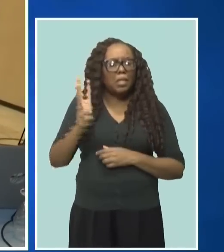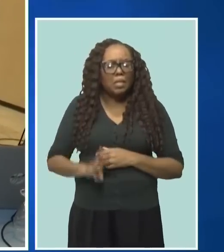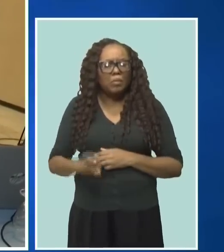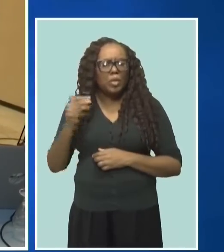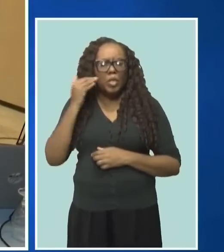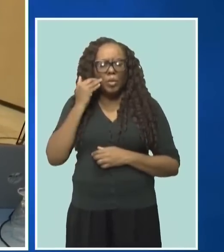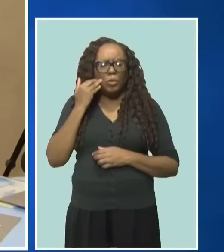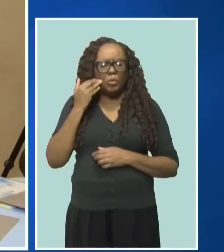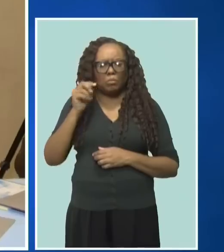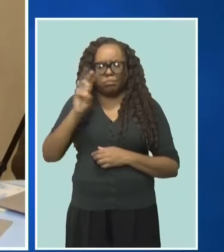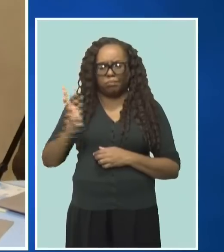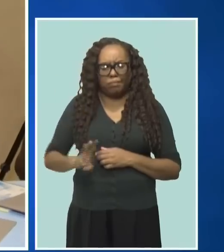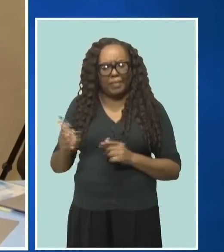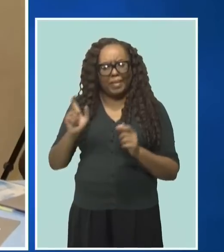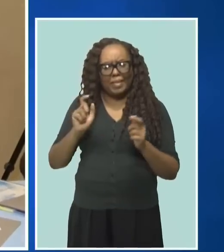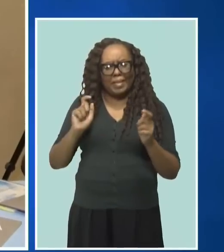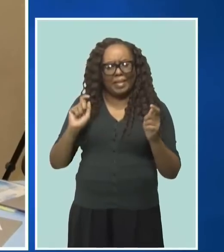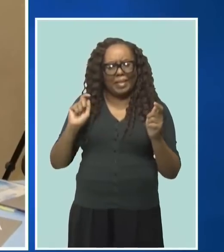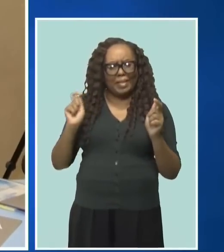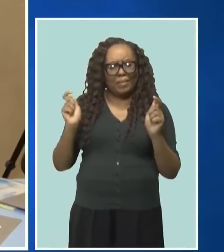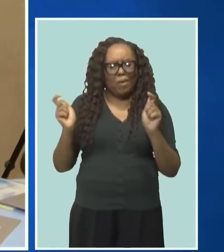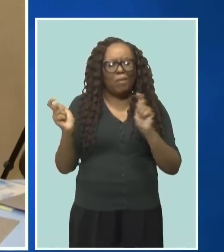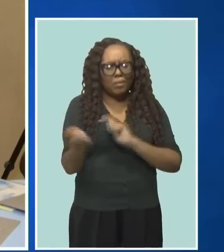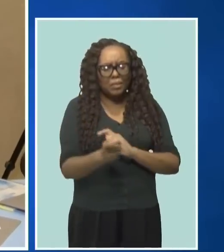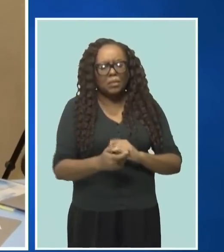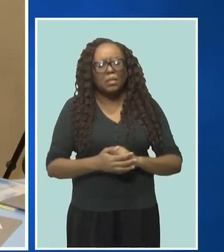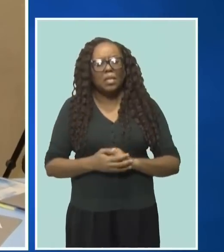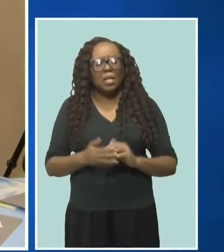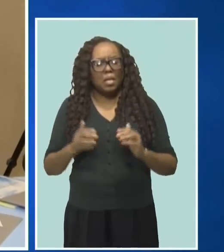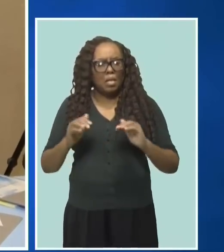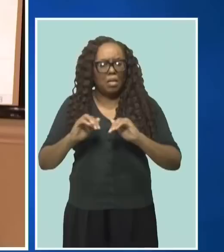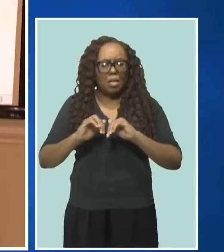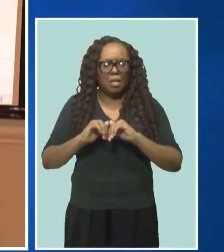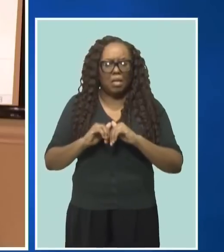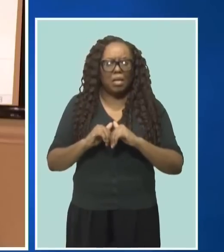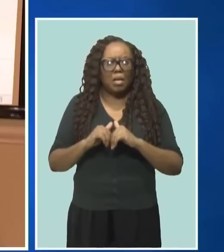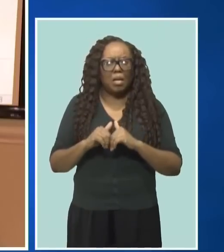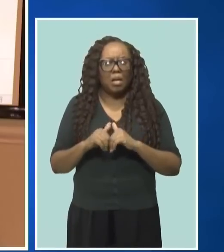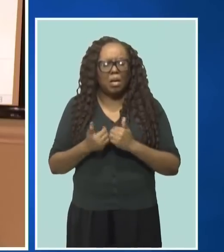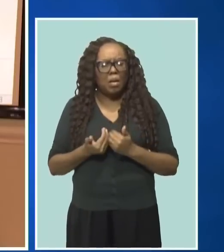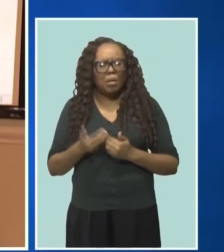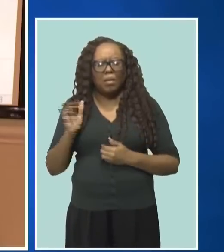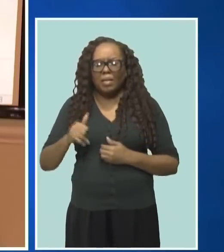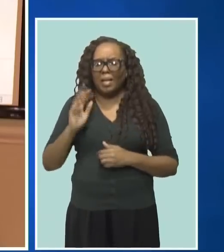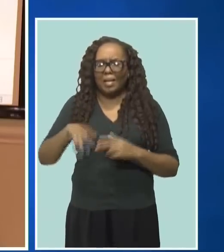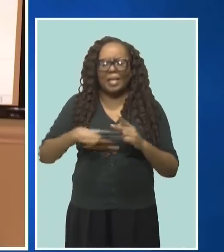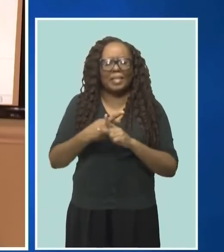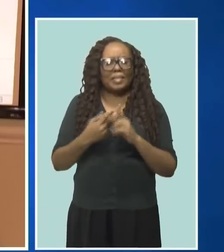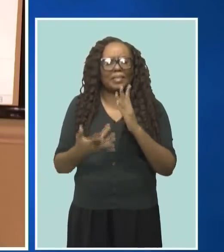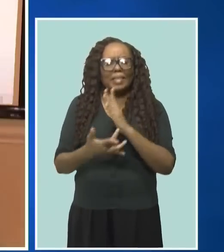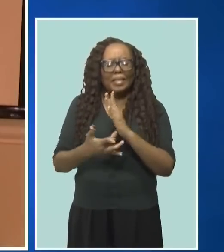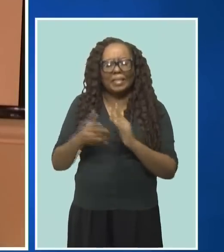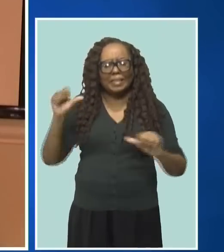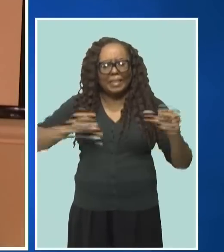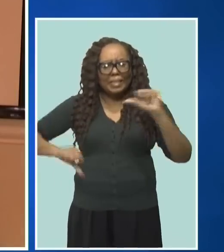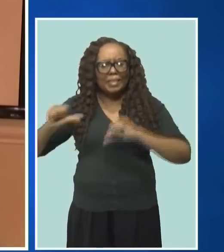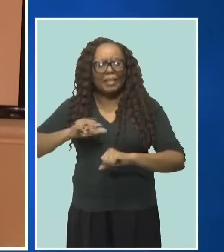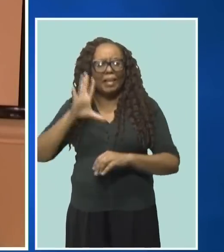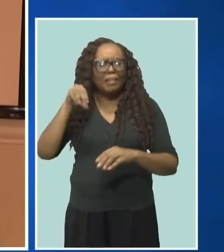evolve? How can we integrate that kind of techno-scientific regime into a